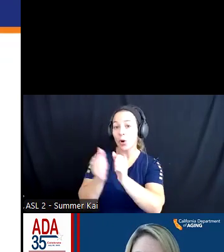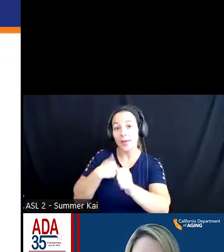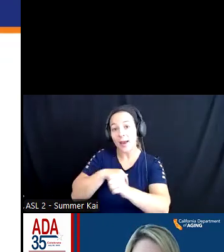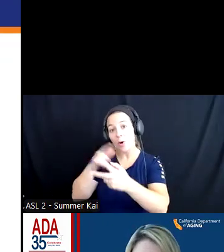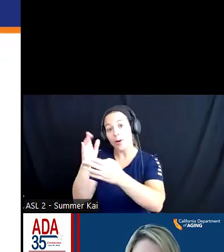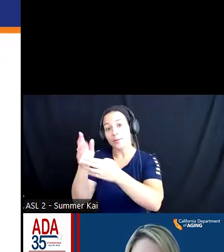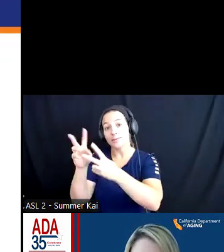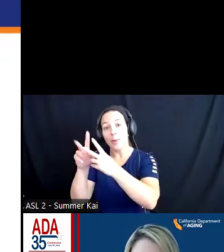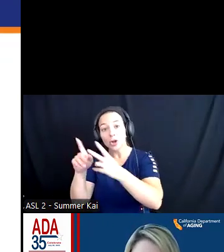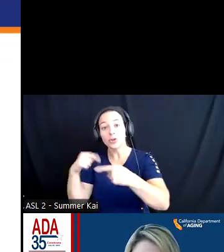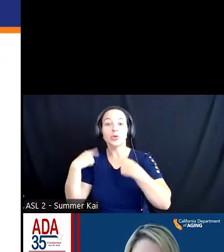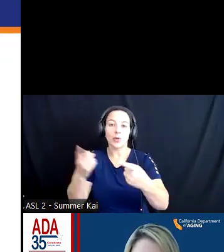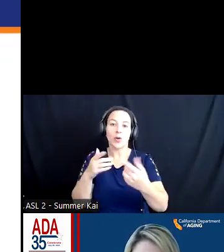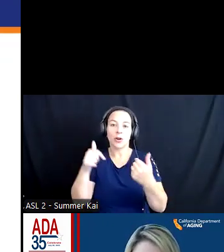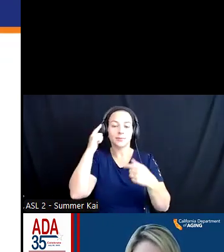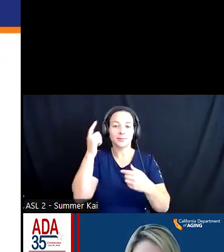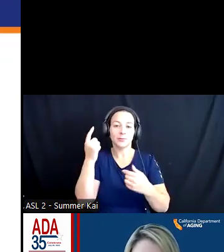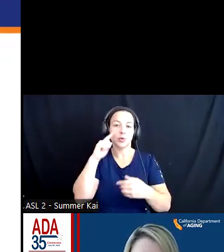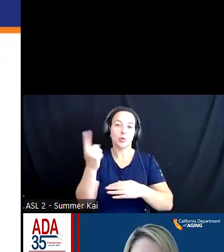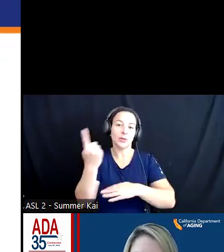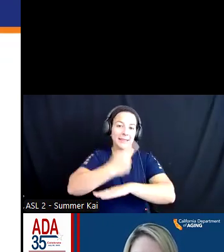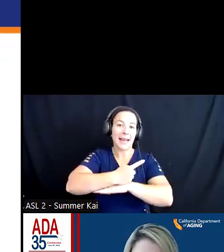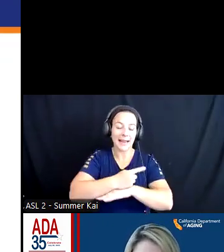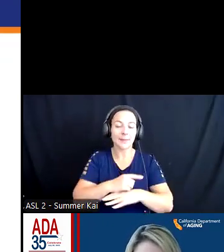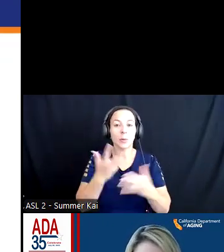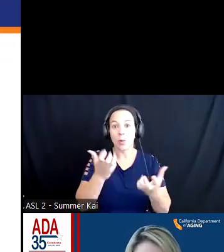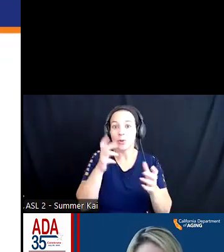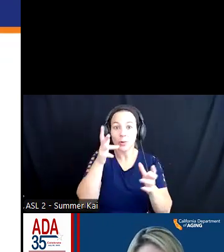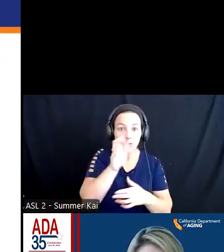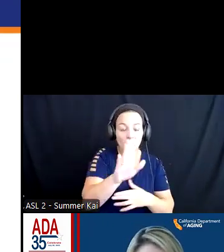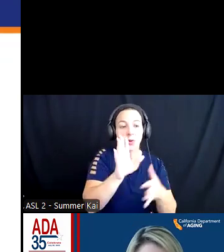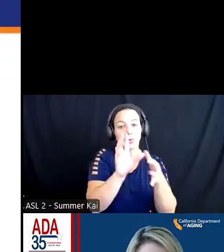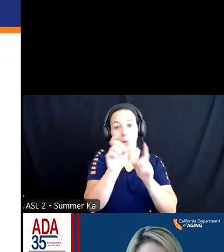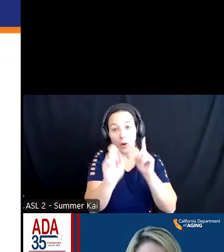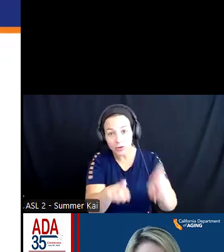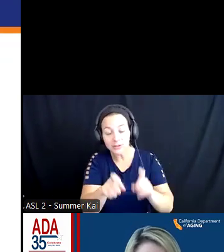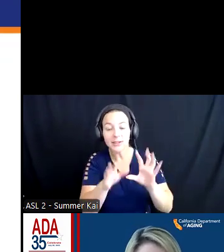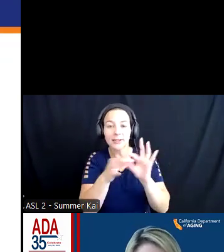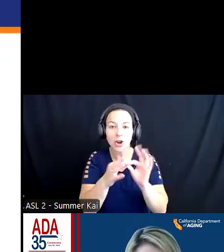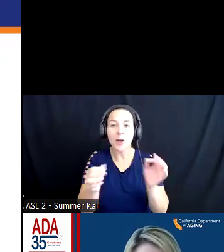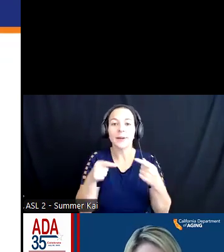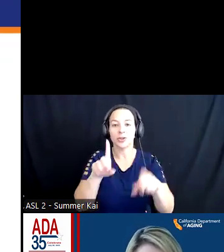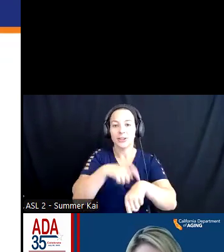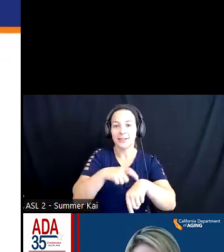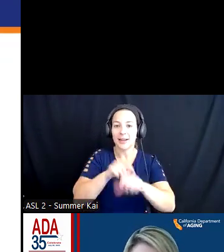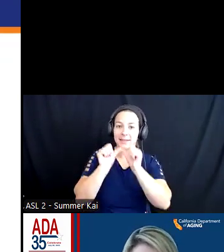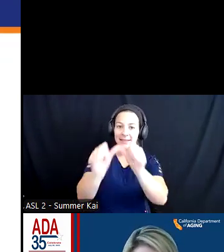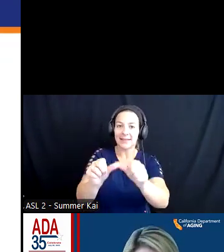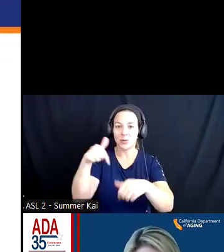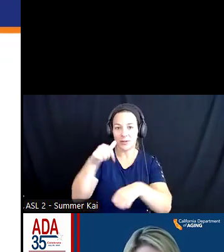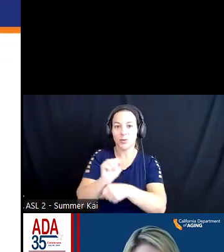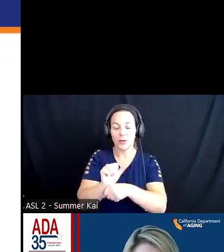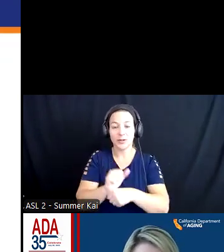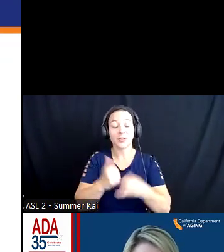we can hear from you. We can hear your questions, your comments as we continue to carry out this work. So at this point, it's my